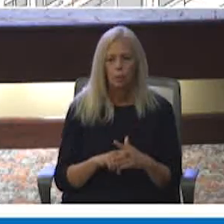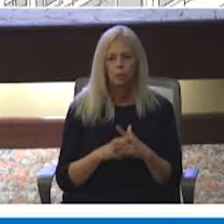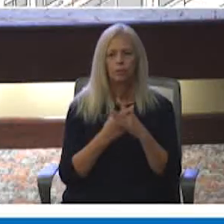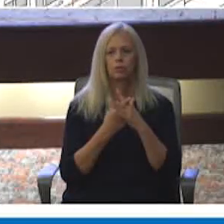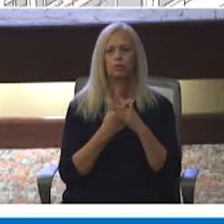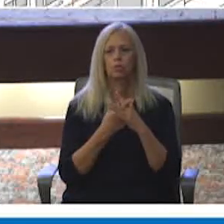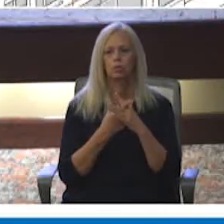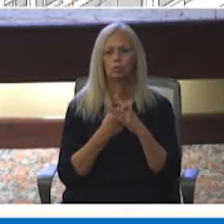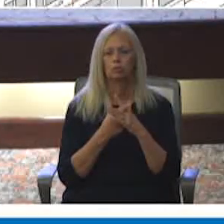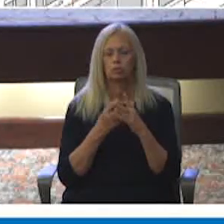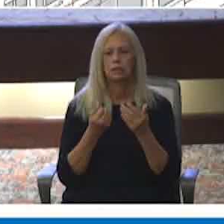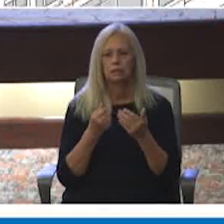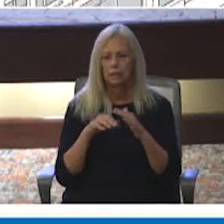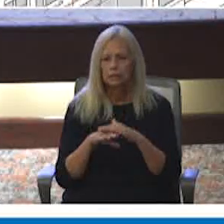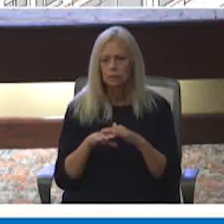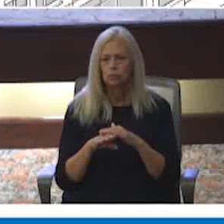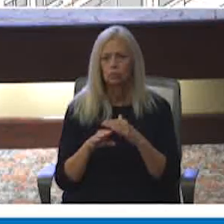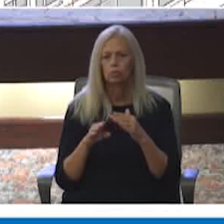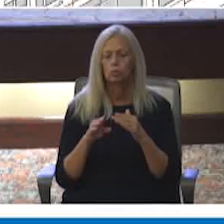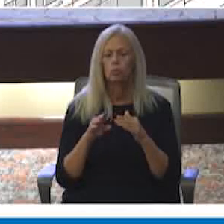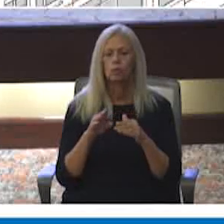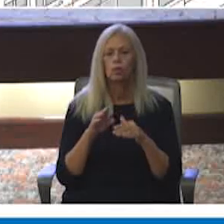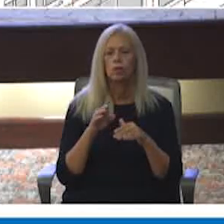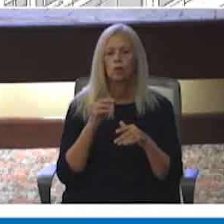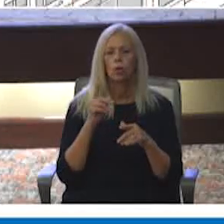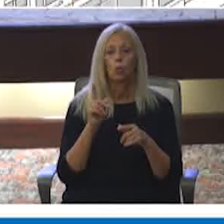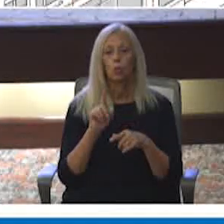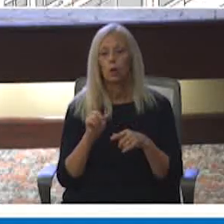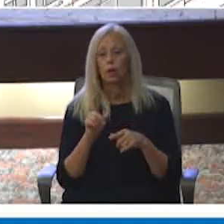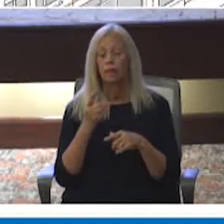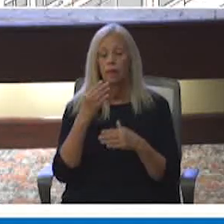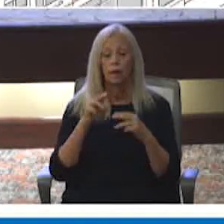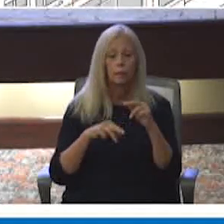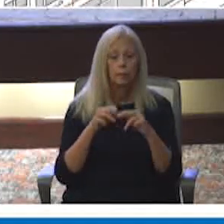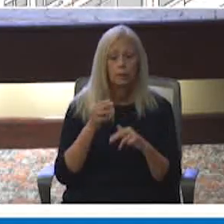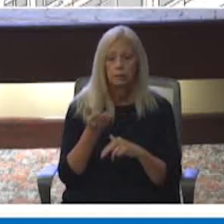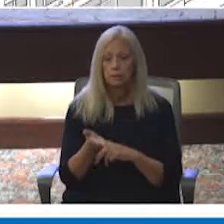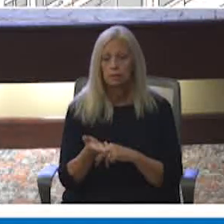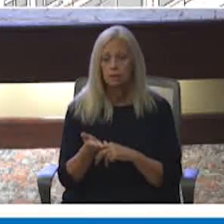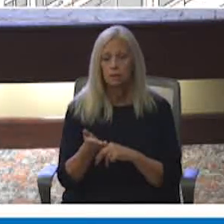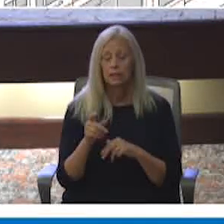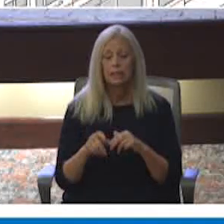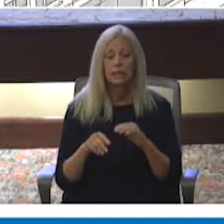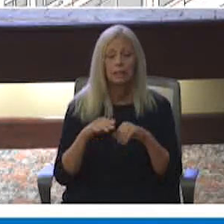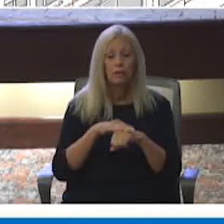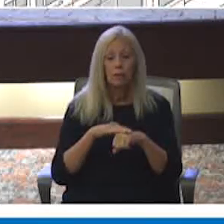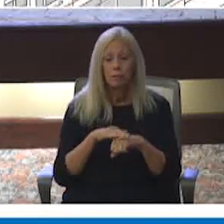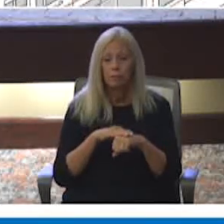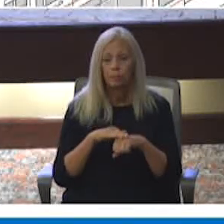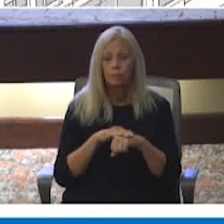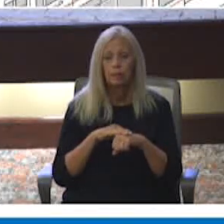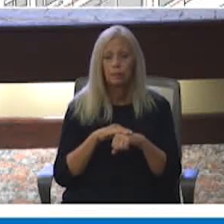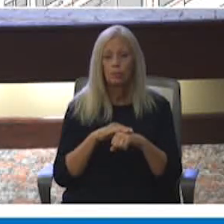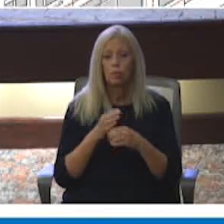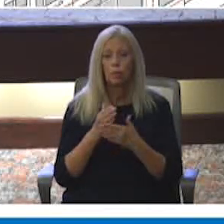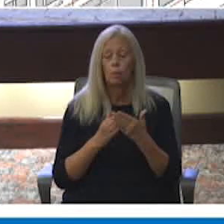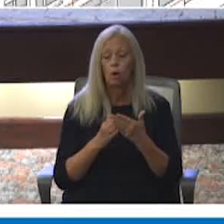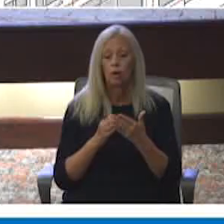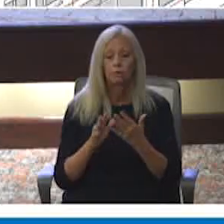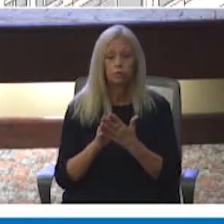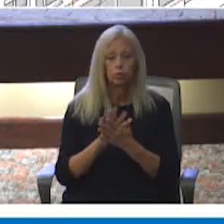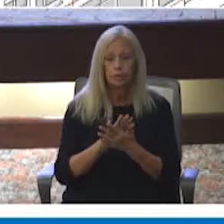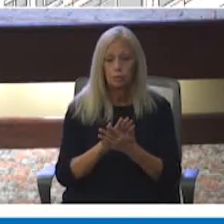is accessible to the primary street upon which the building fronts. You've got to have a minimum amount of transparency on your main facade.